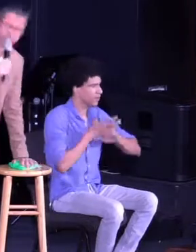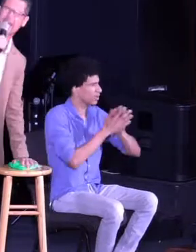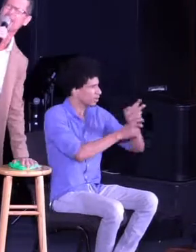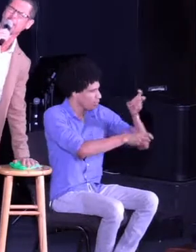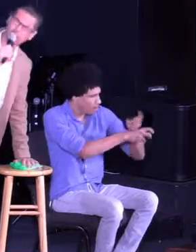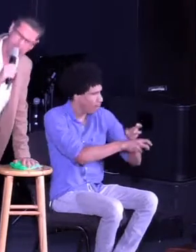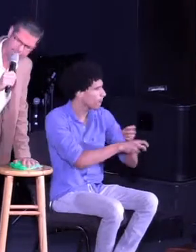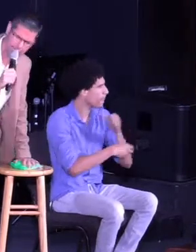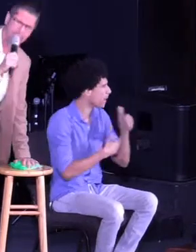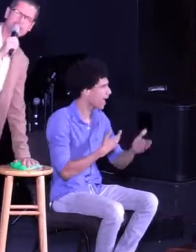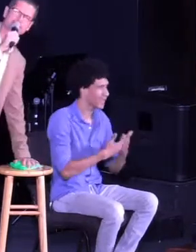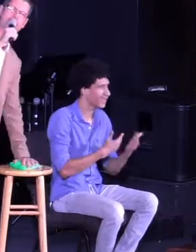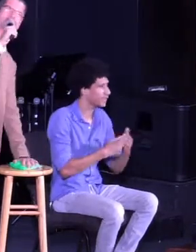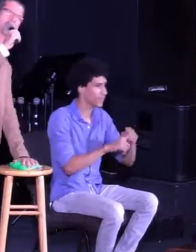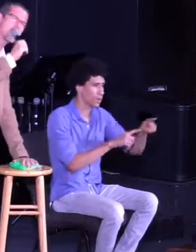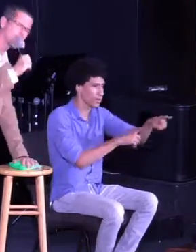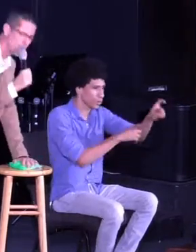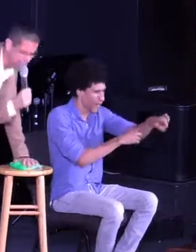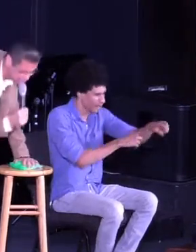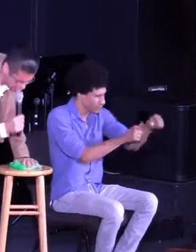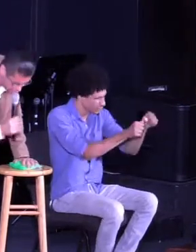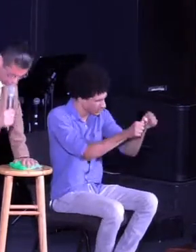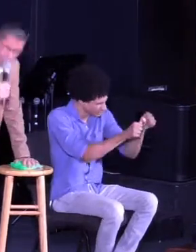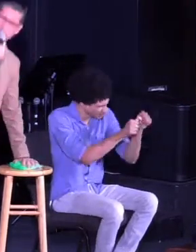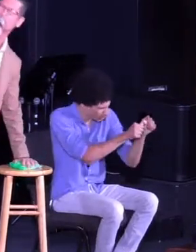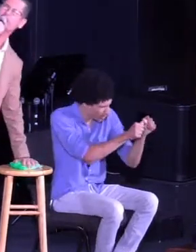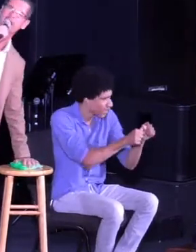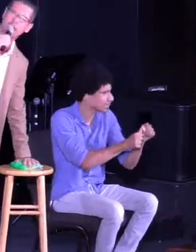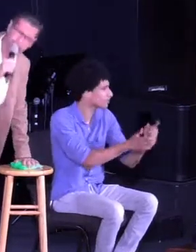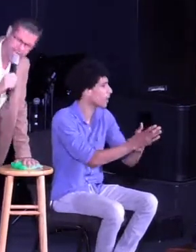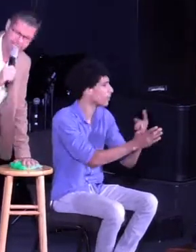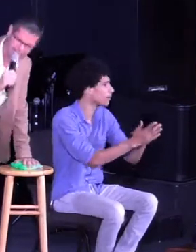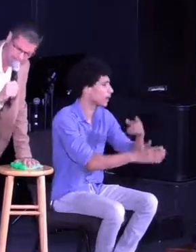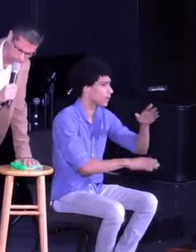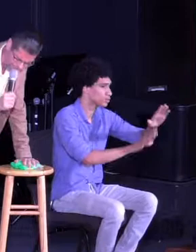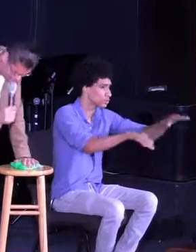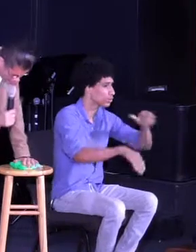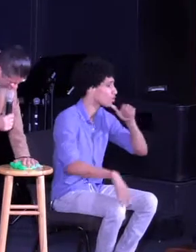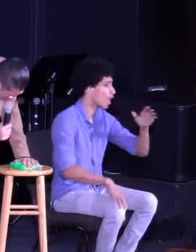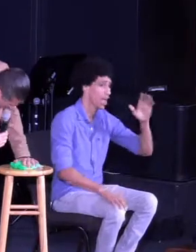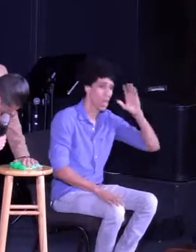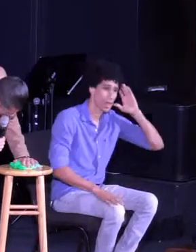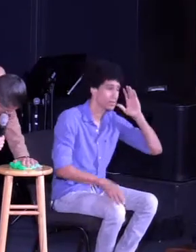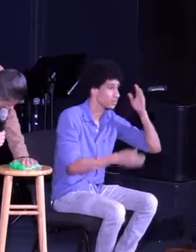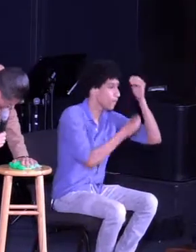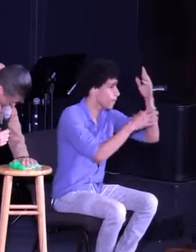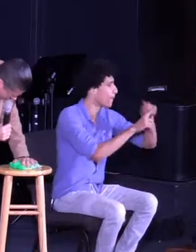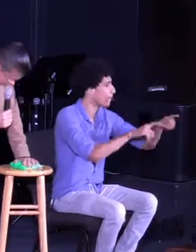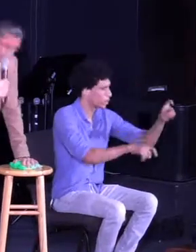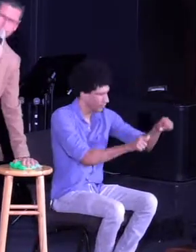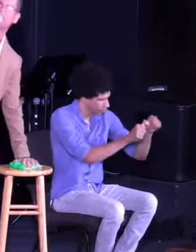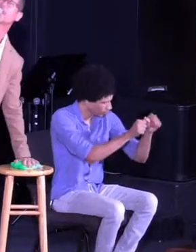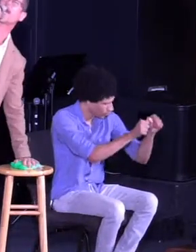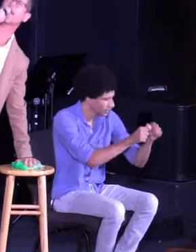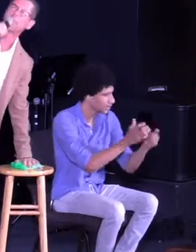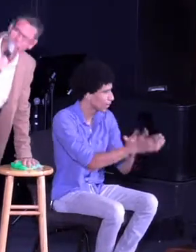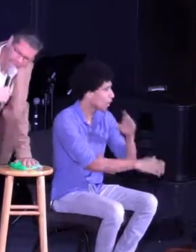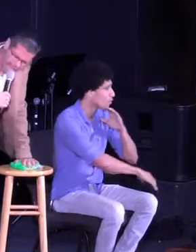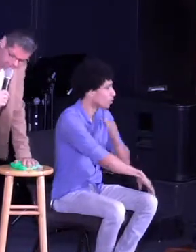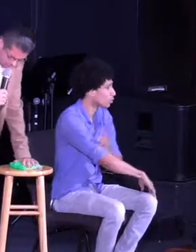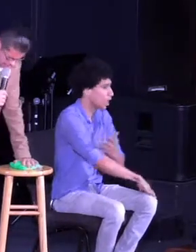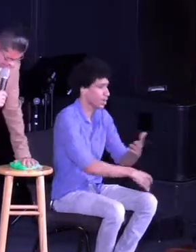easy, but you gotta press. Sometimes your son don't listen to you, but you gotta press anyways. Sometimes your daughter acts crazy, but you